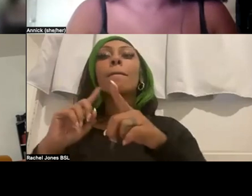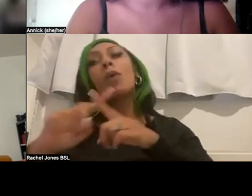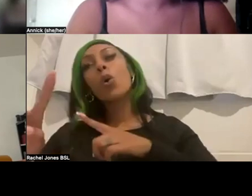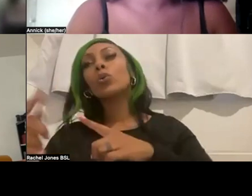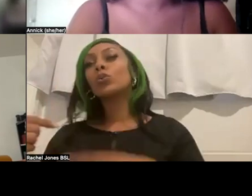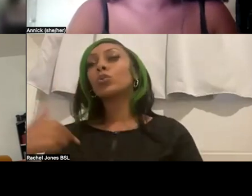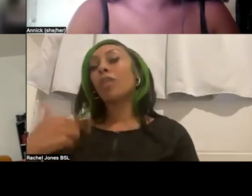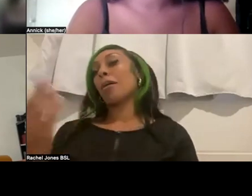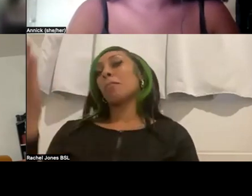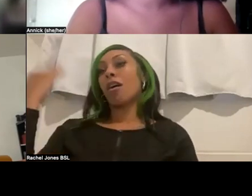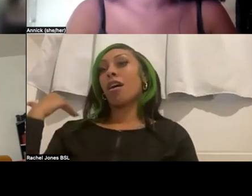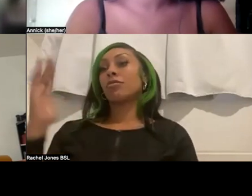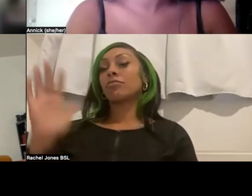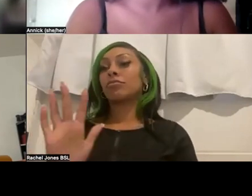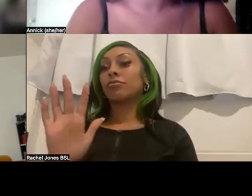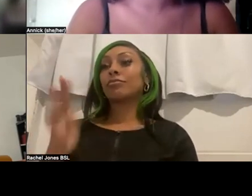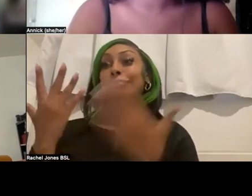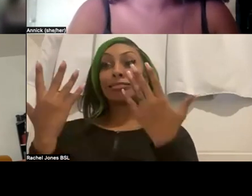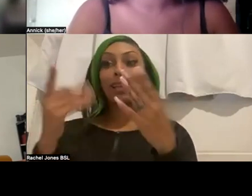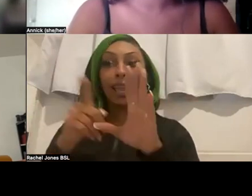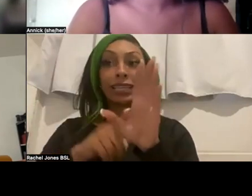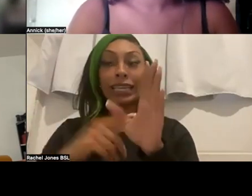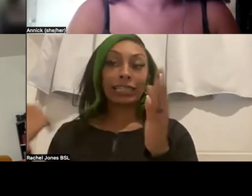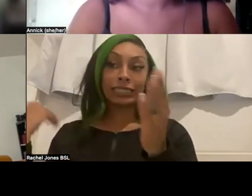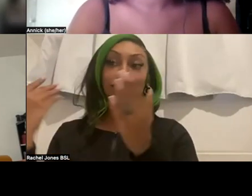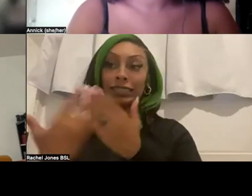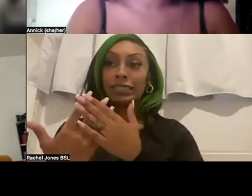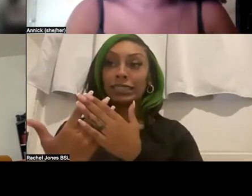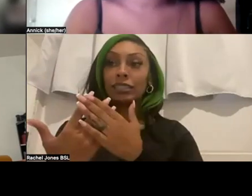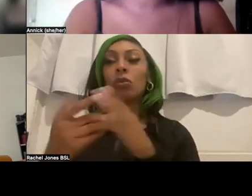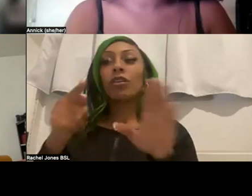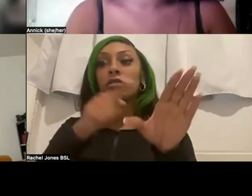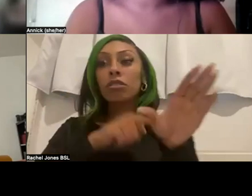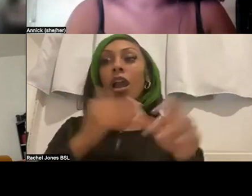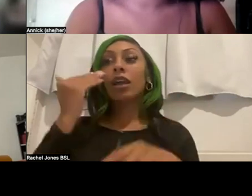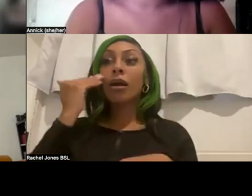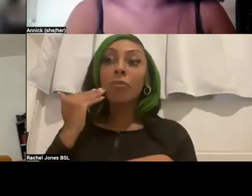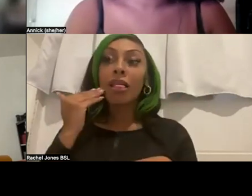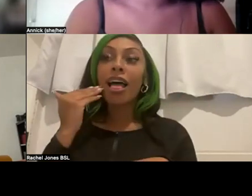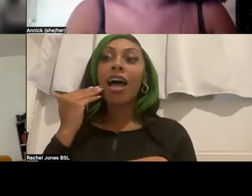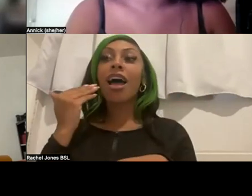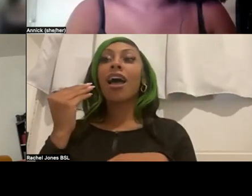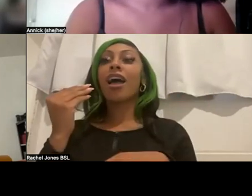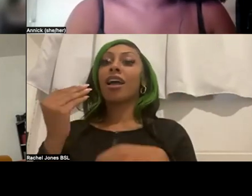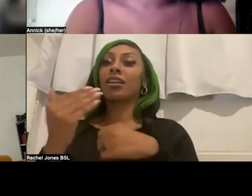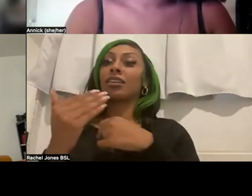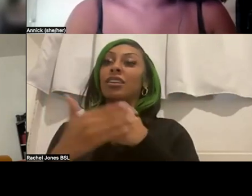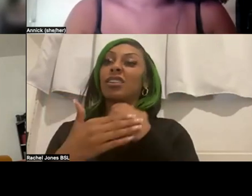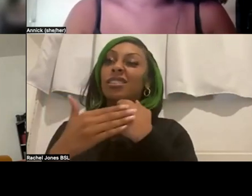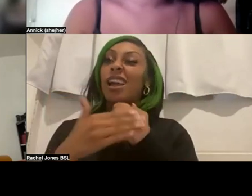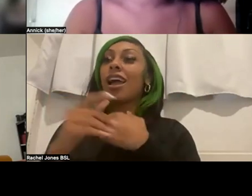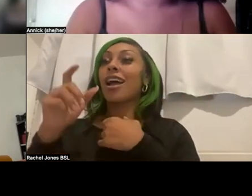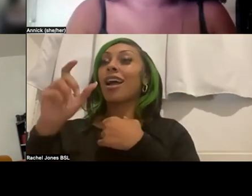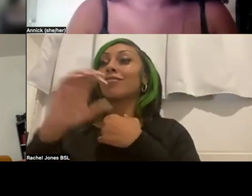for the past 10 years almost, with young black and brown people who